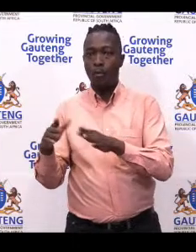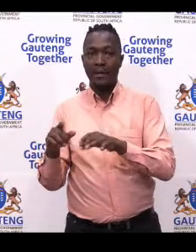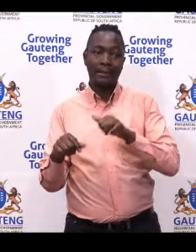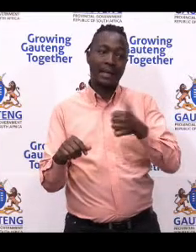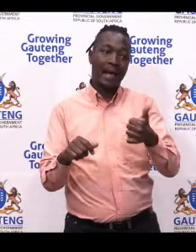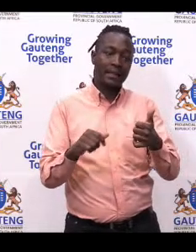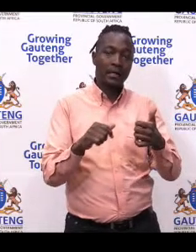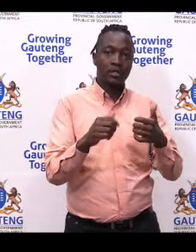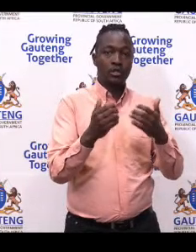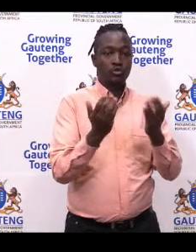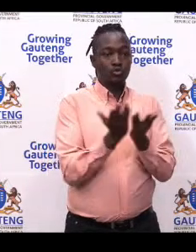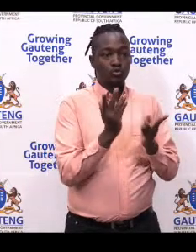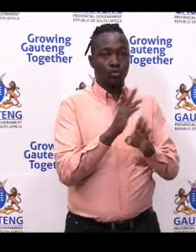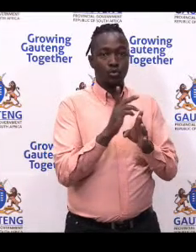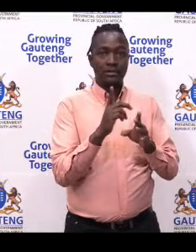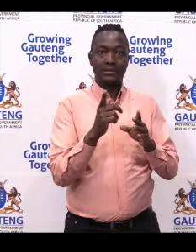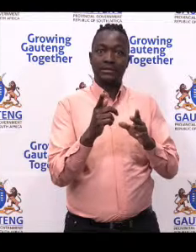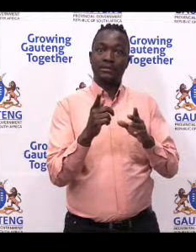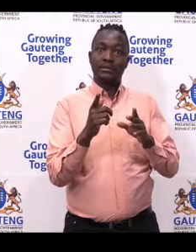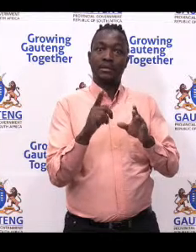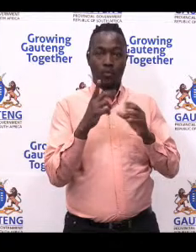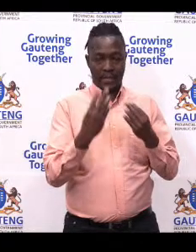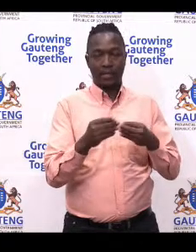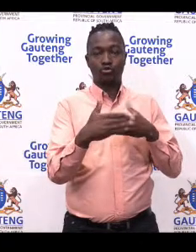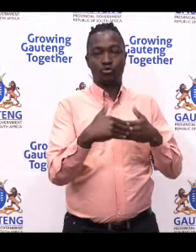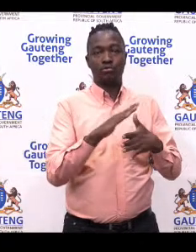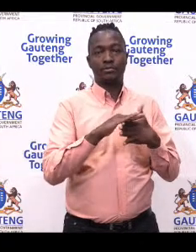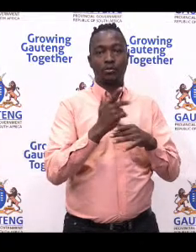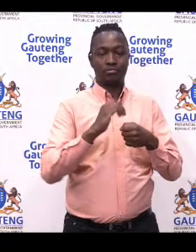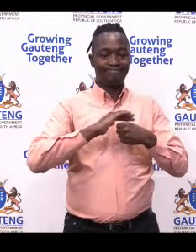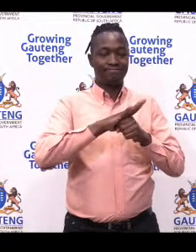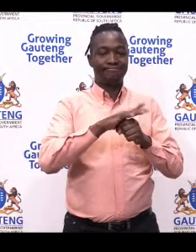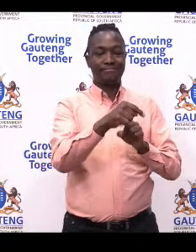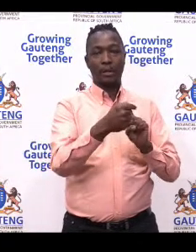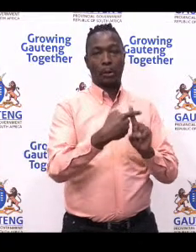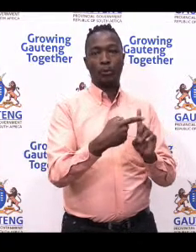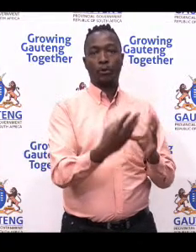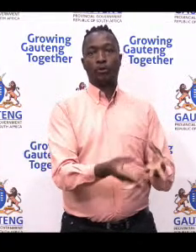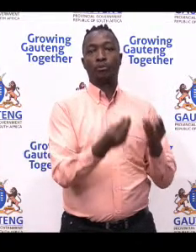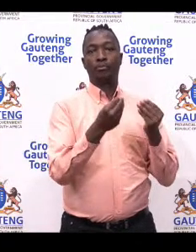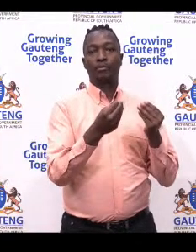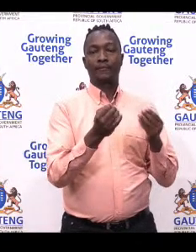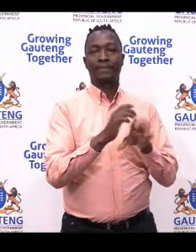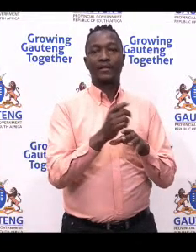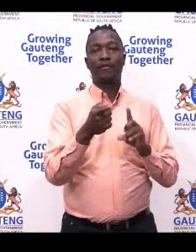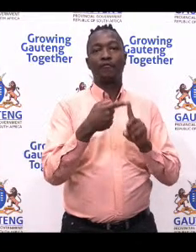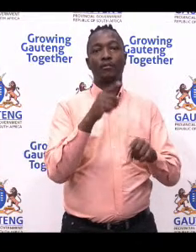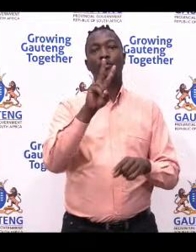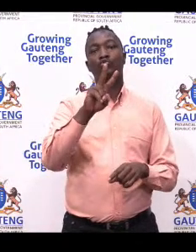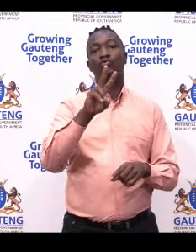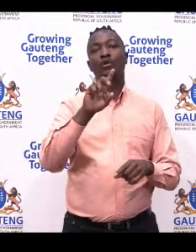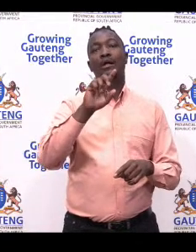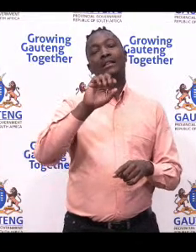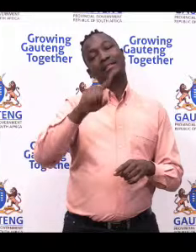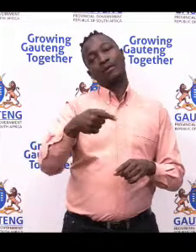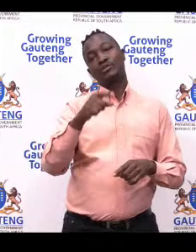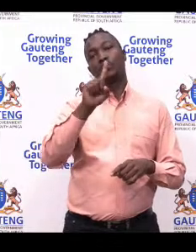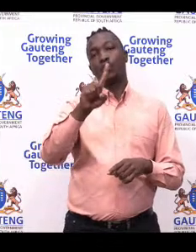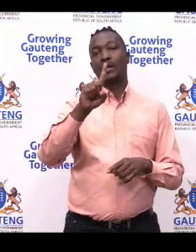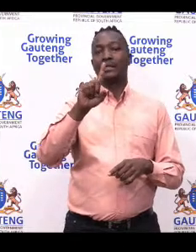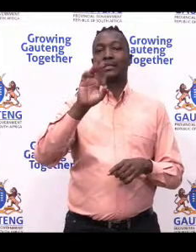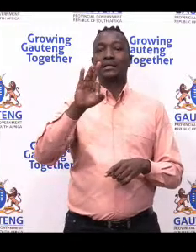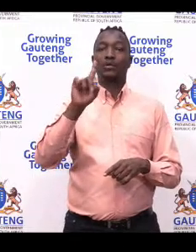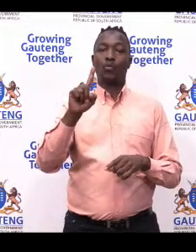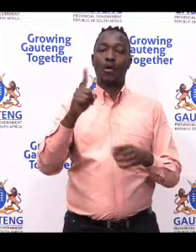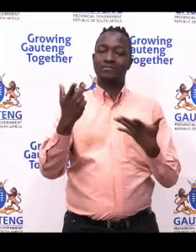of COVID that were reported, they had to close. You will see that of the 2,131 public ordinary schools that we